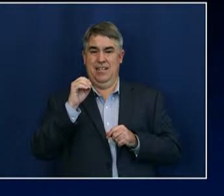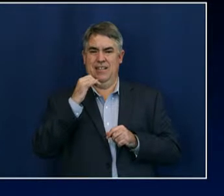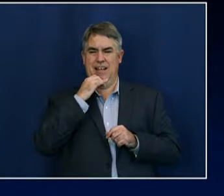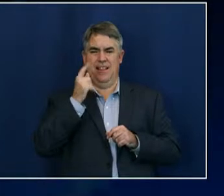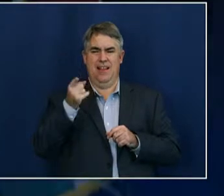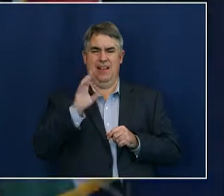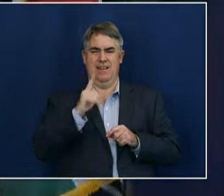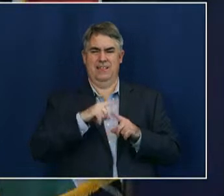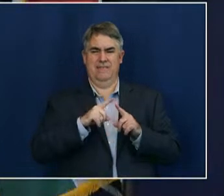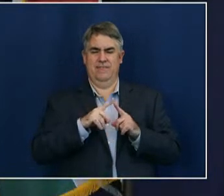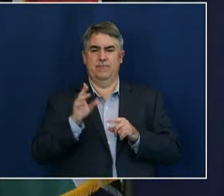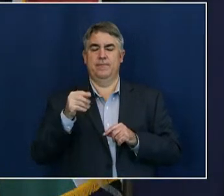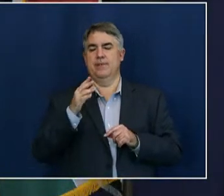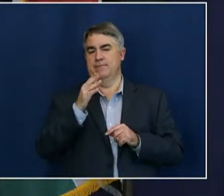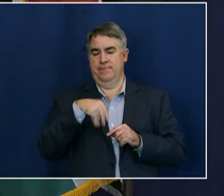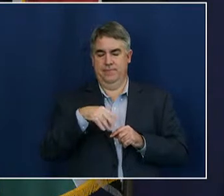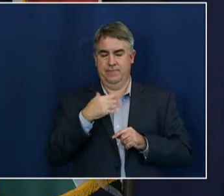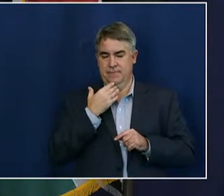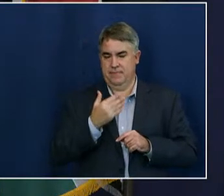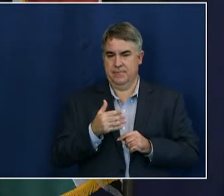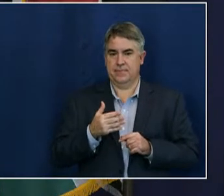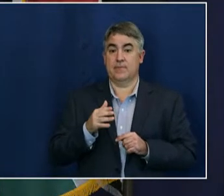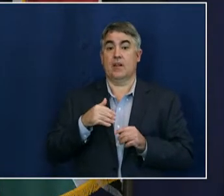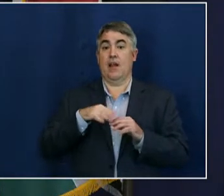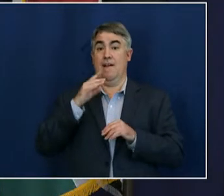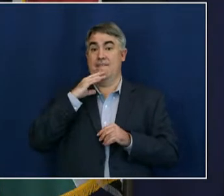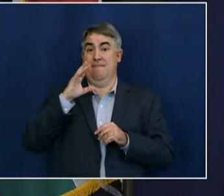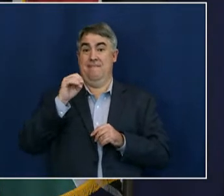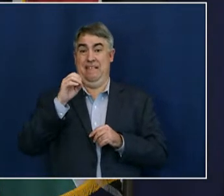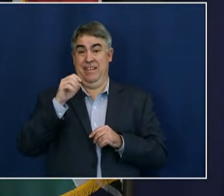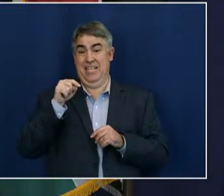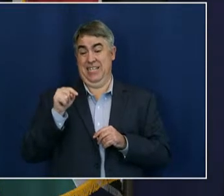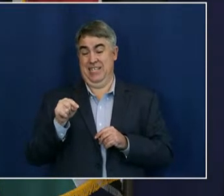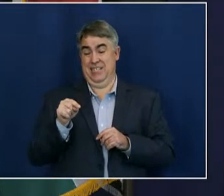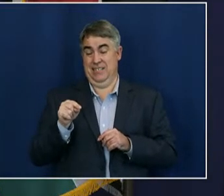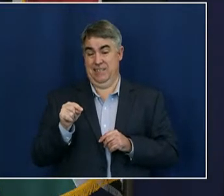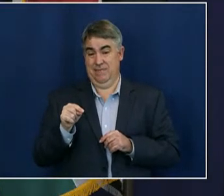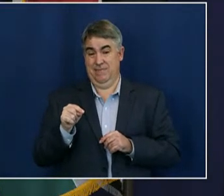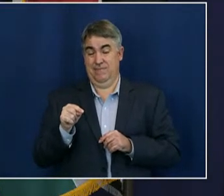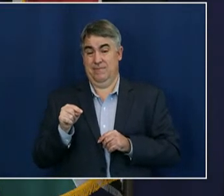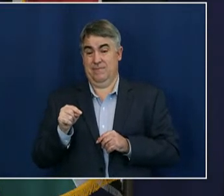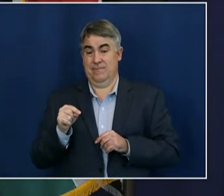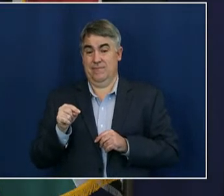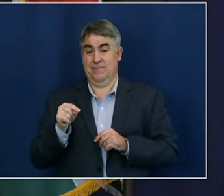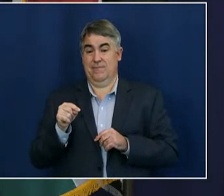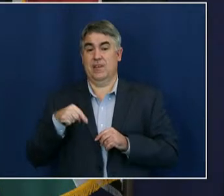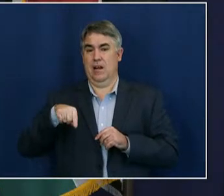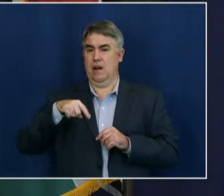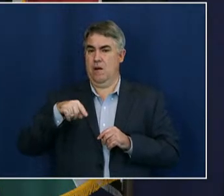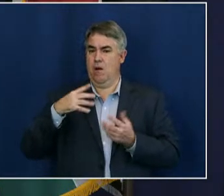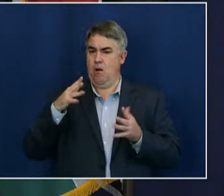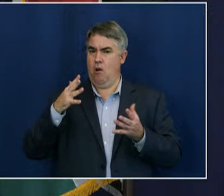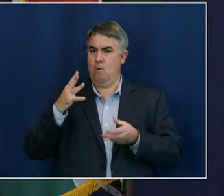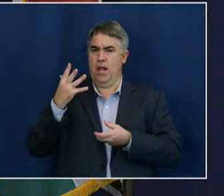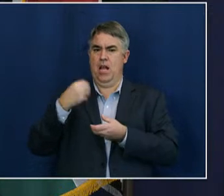but individuals that are 50 and over are included in